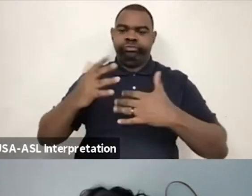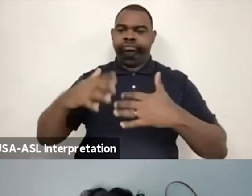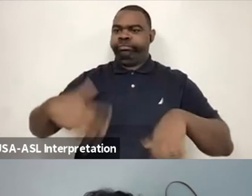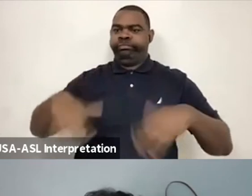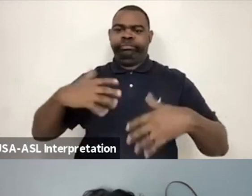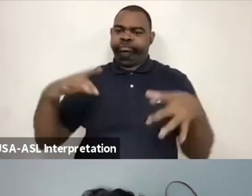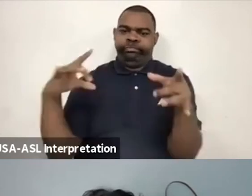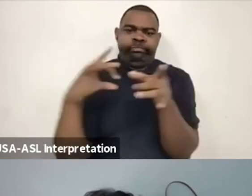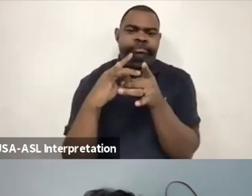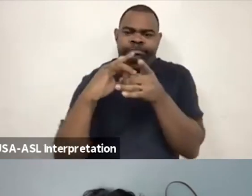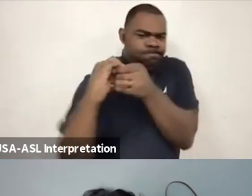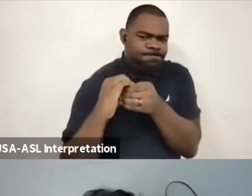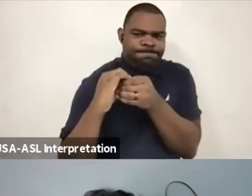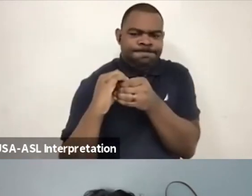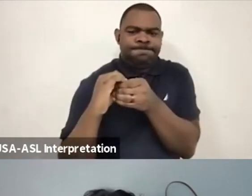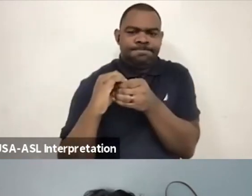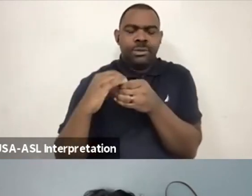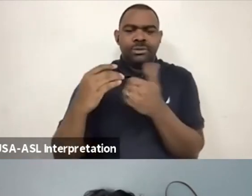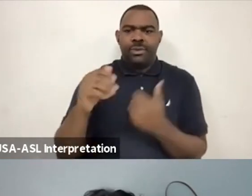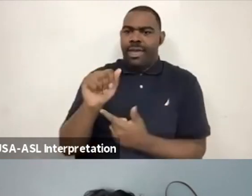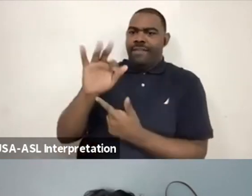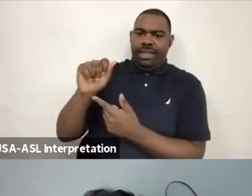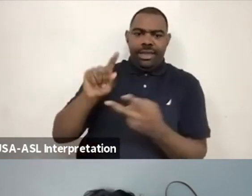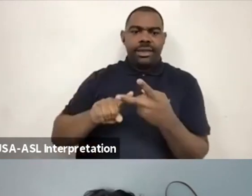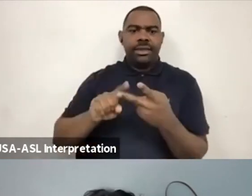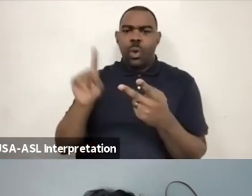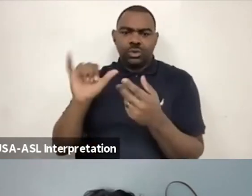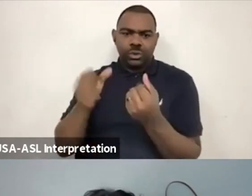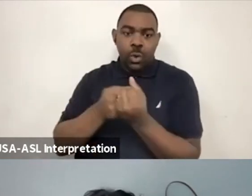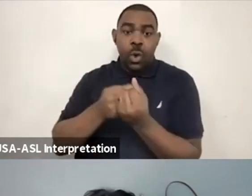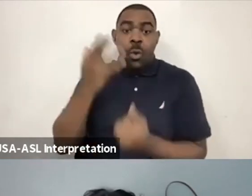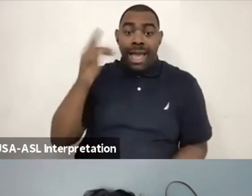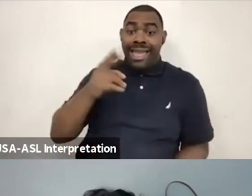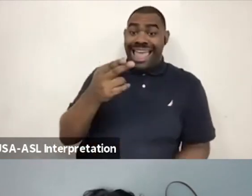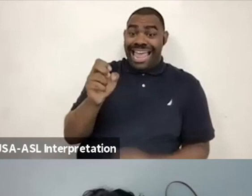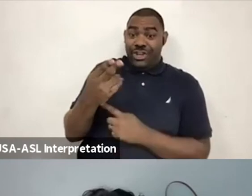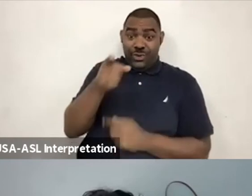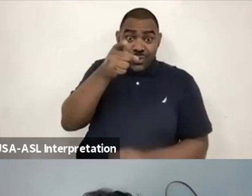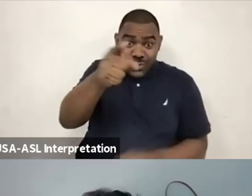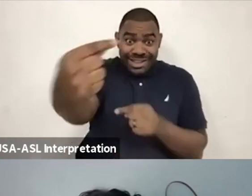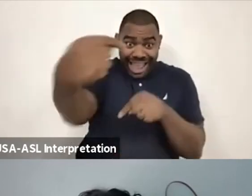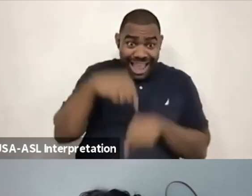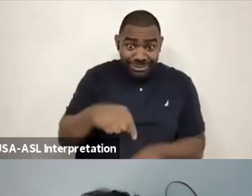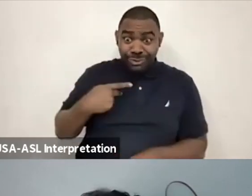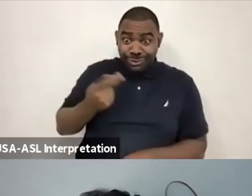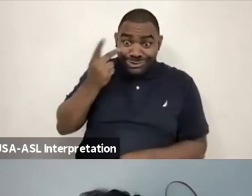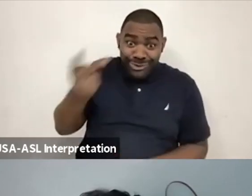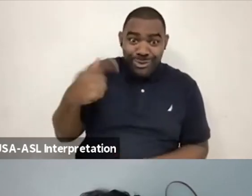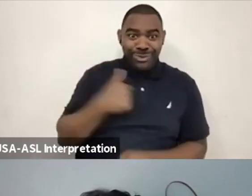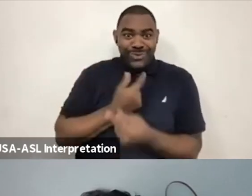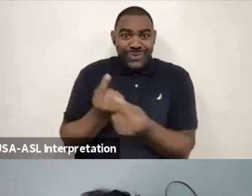Creative Forces and for Americans for the Arts, because Hannah, you came to see what we were doing. You came to